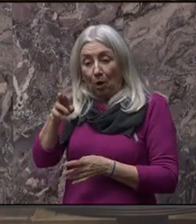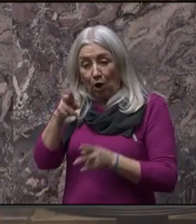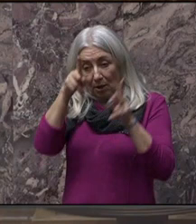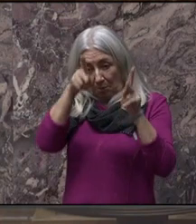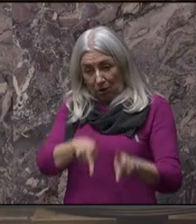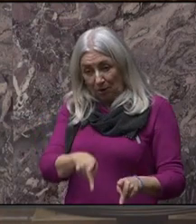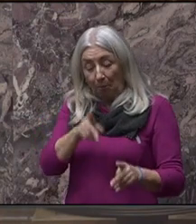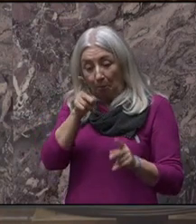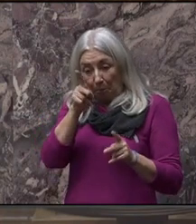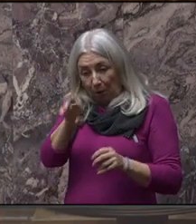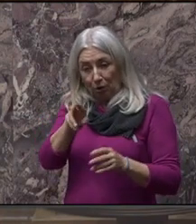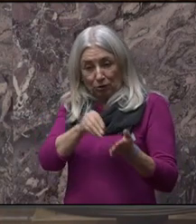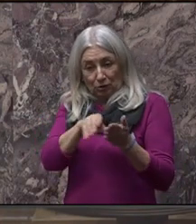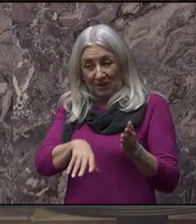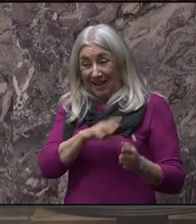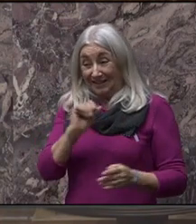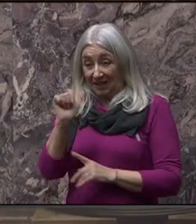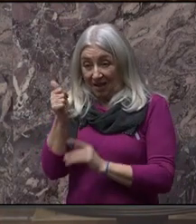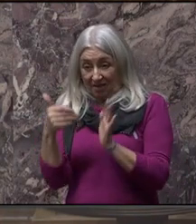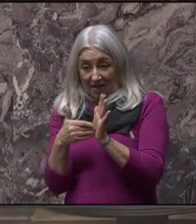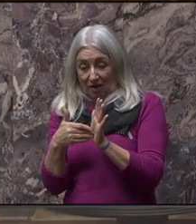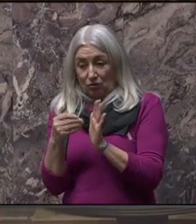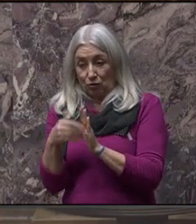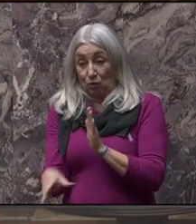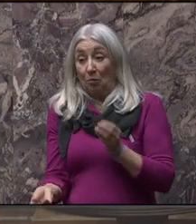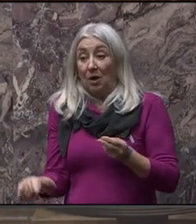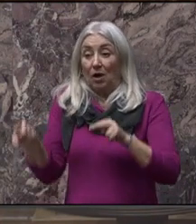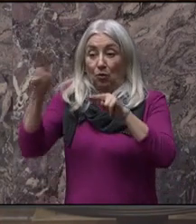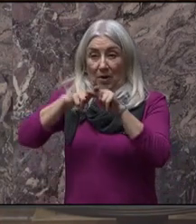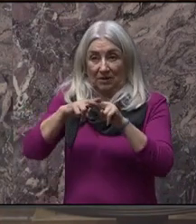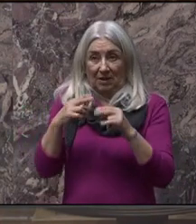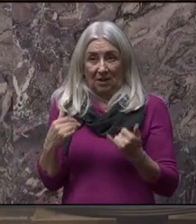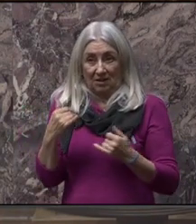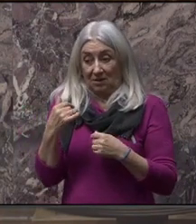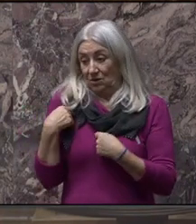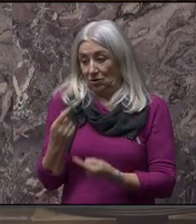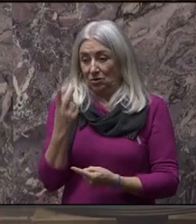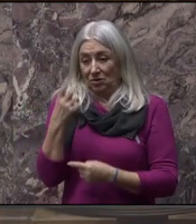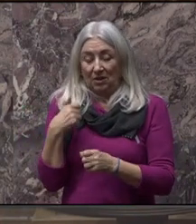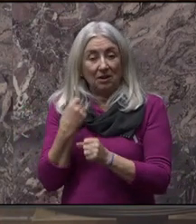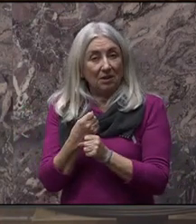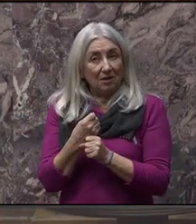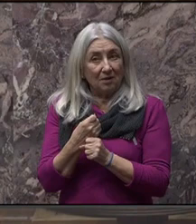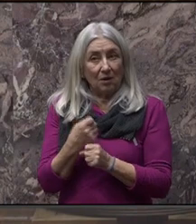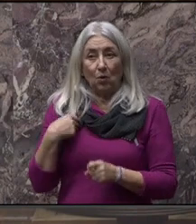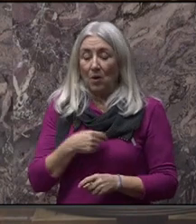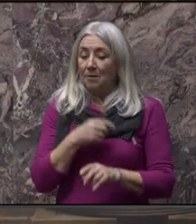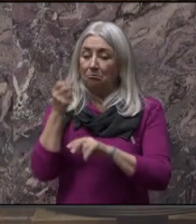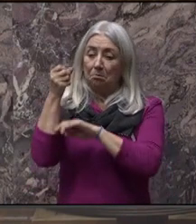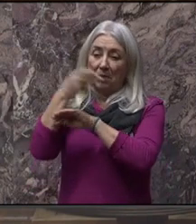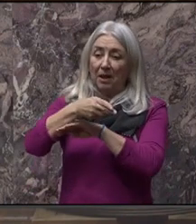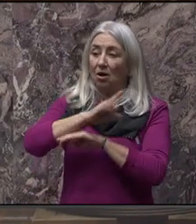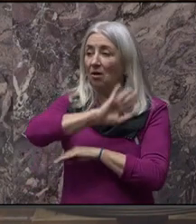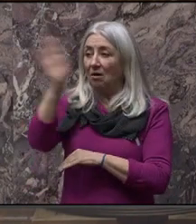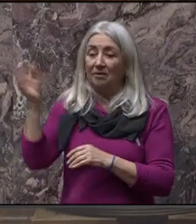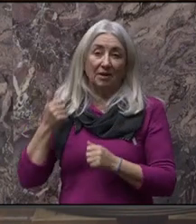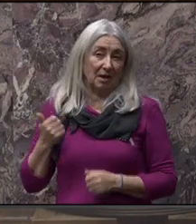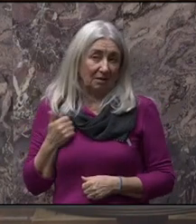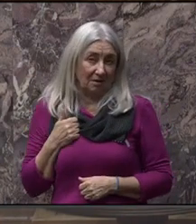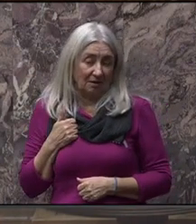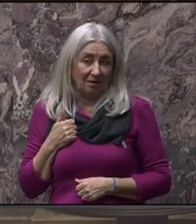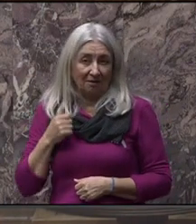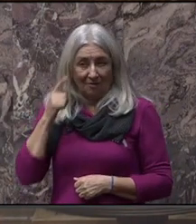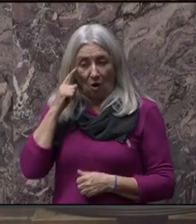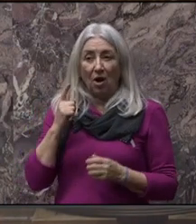10,000 students in the past 2 years. BC leads Canada for student outcomes and ranks third around the